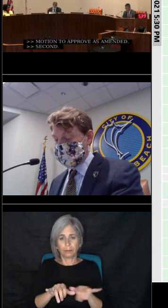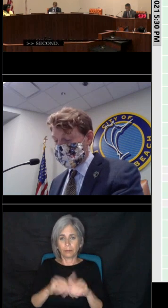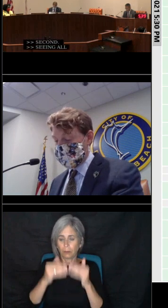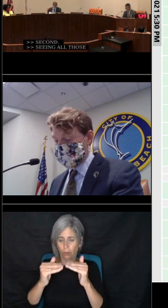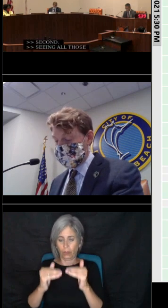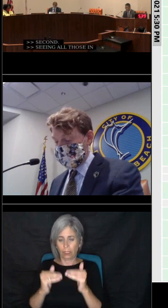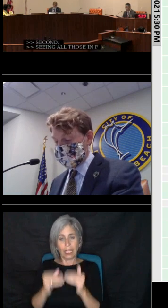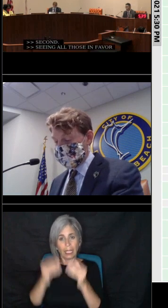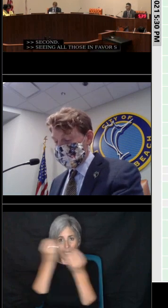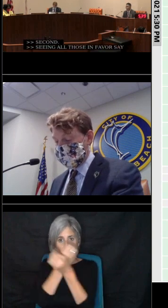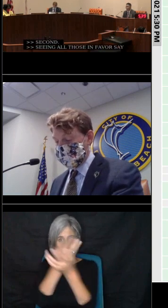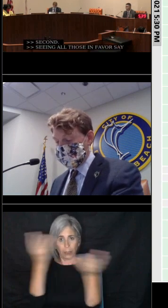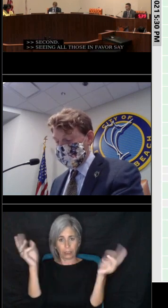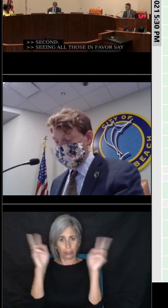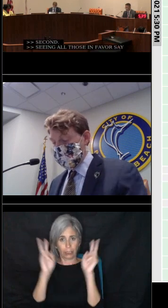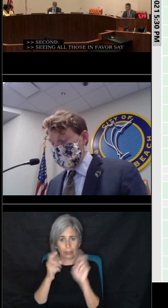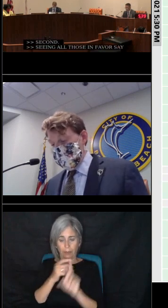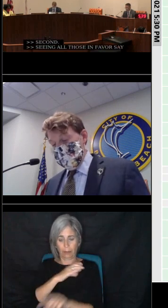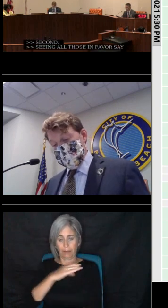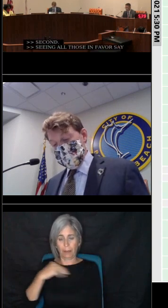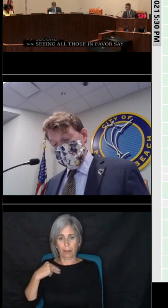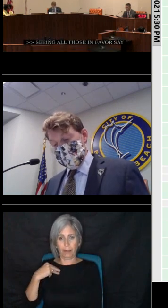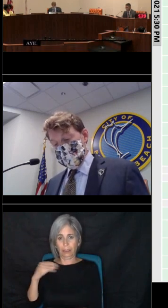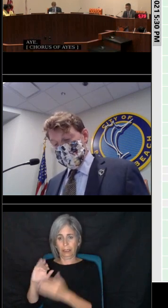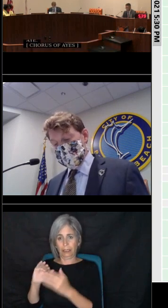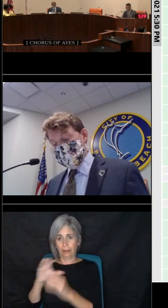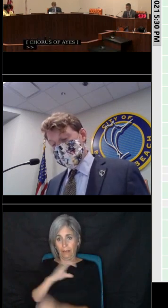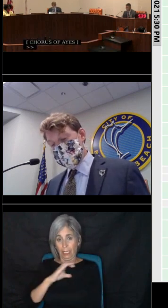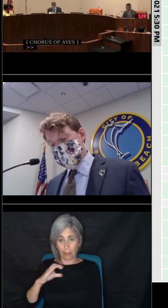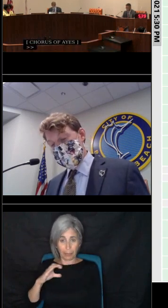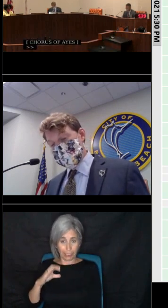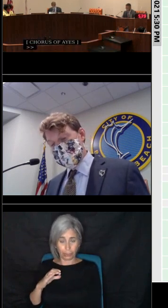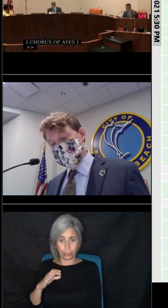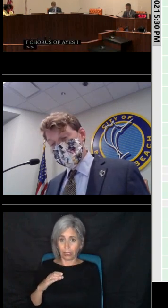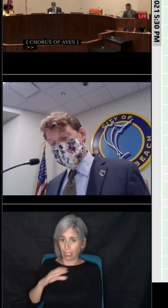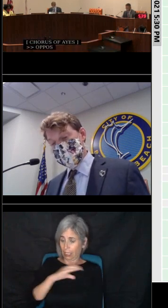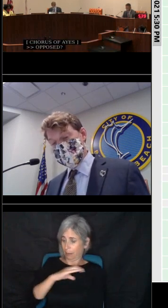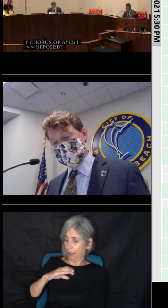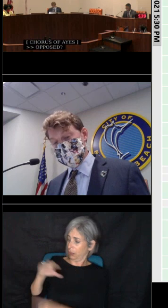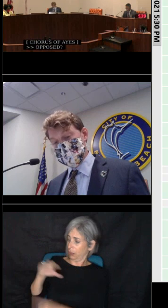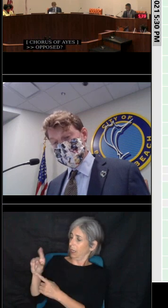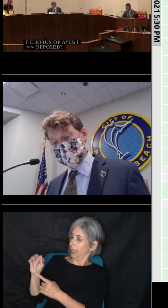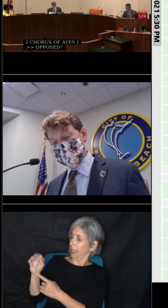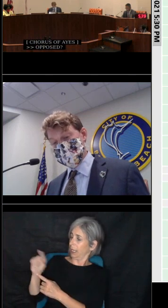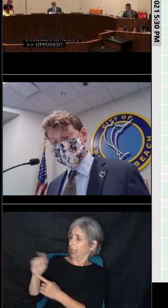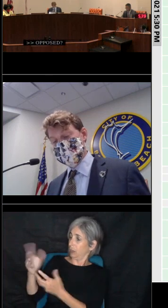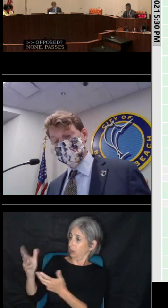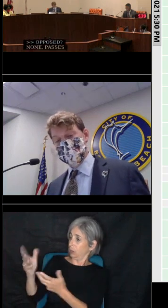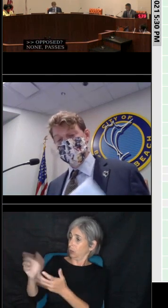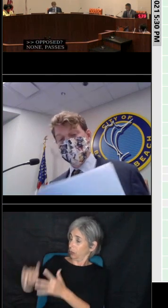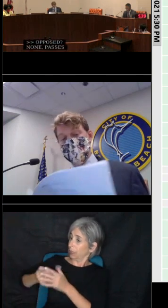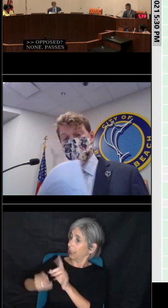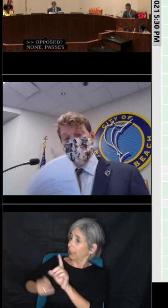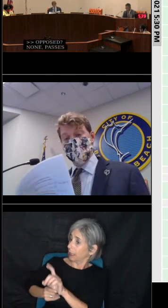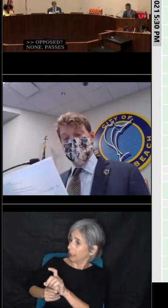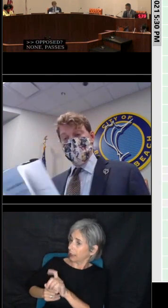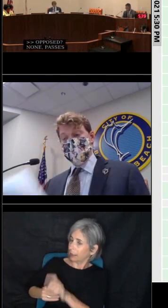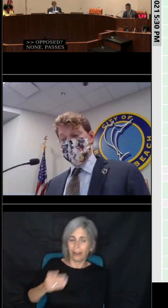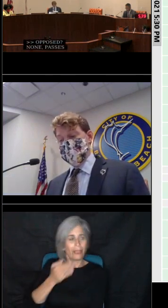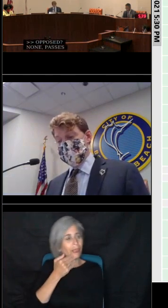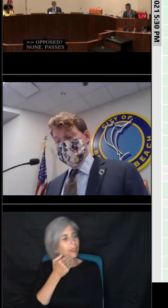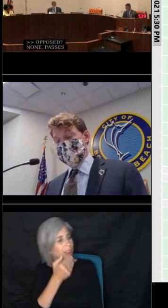for informational items by members of the City Commission. Commissioner Katz, would you like to begin? Thank